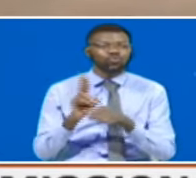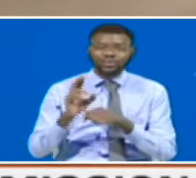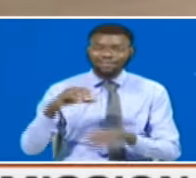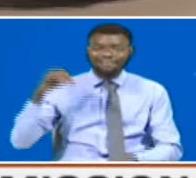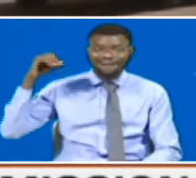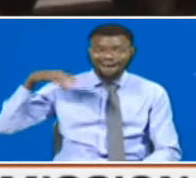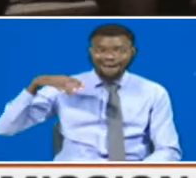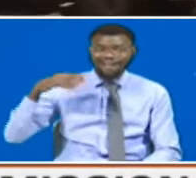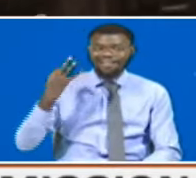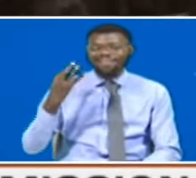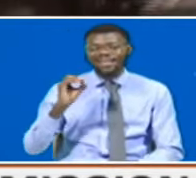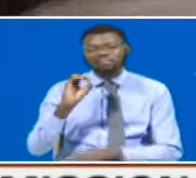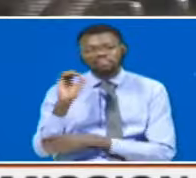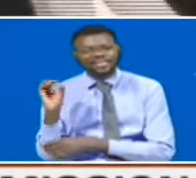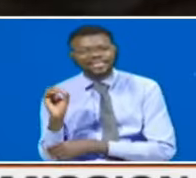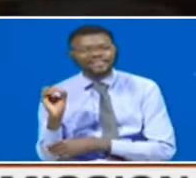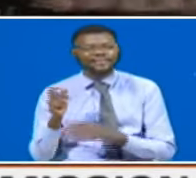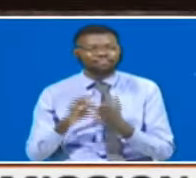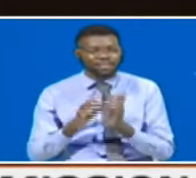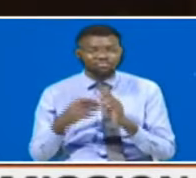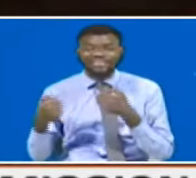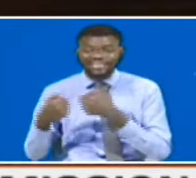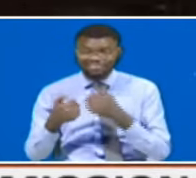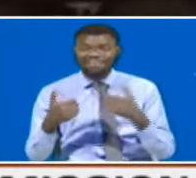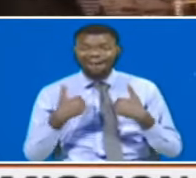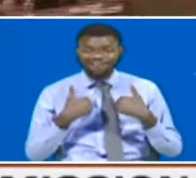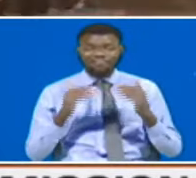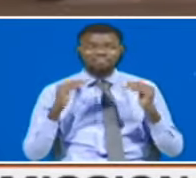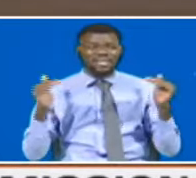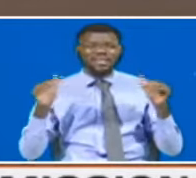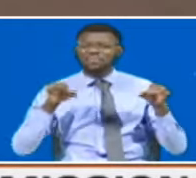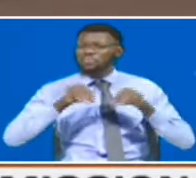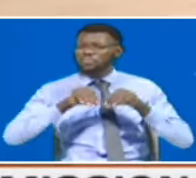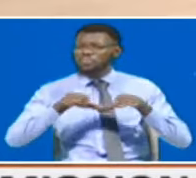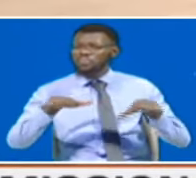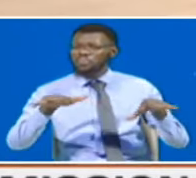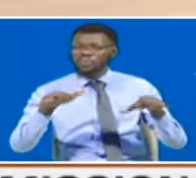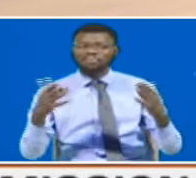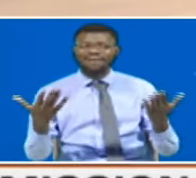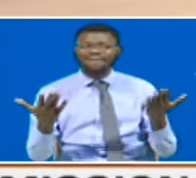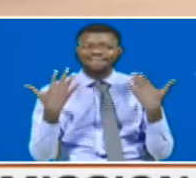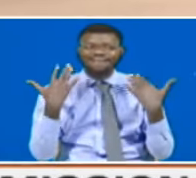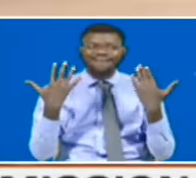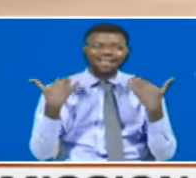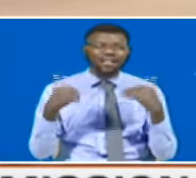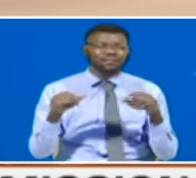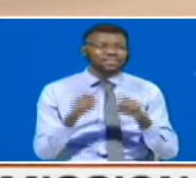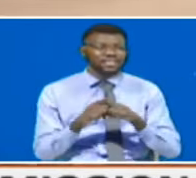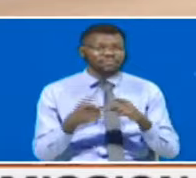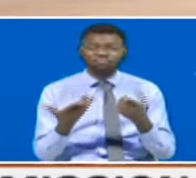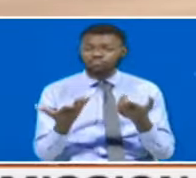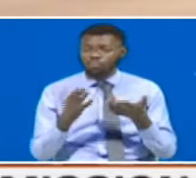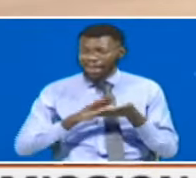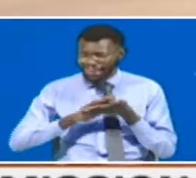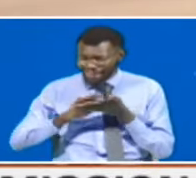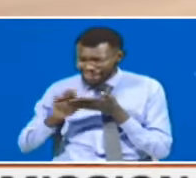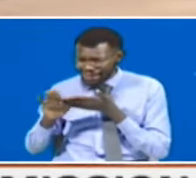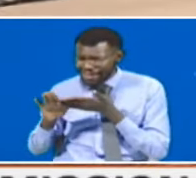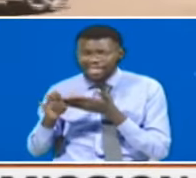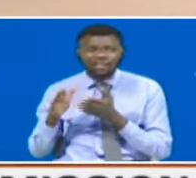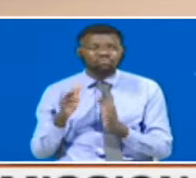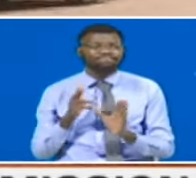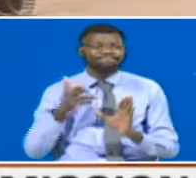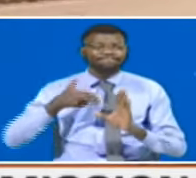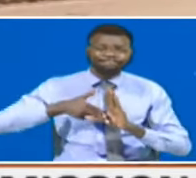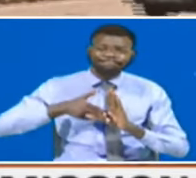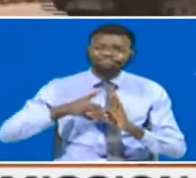produced, presenting an ever-growing challenge of emission. Prioritizing of rail and cleaner fuel options such as